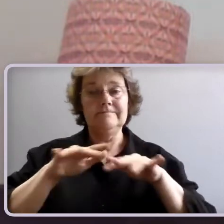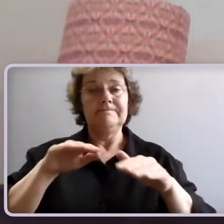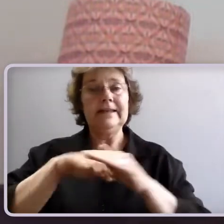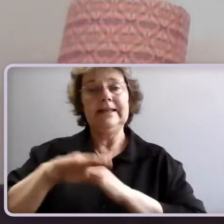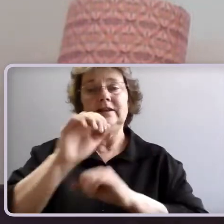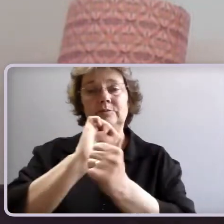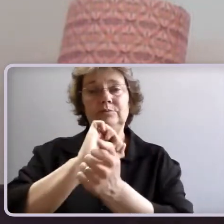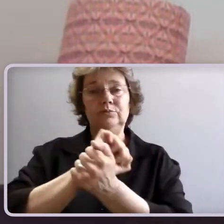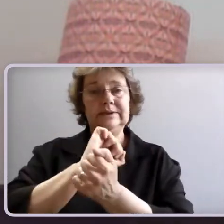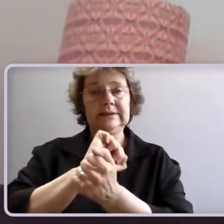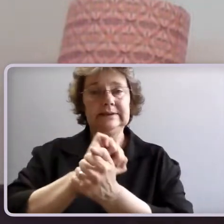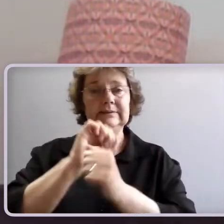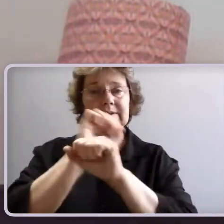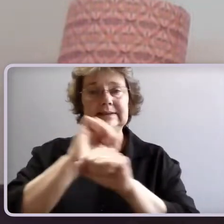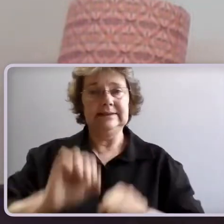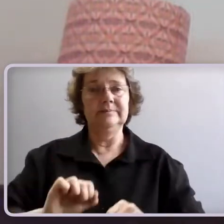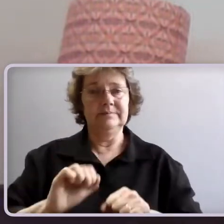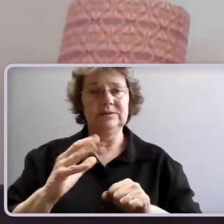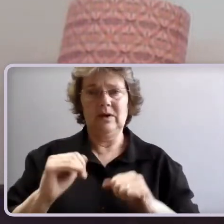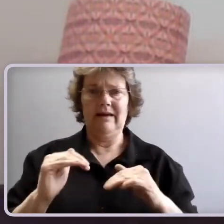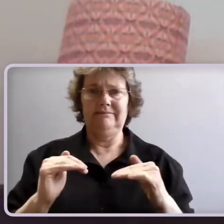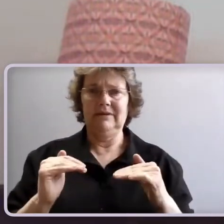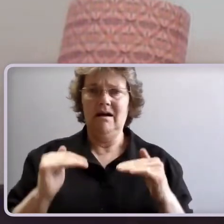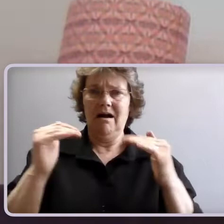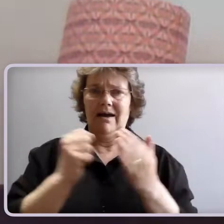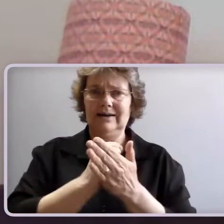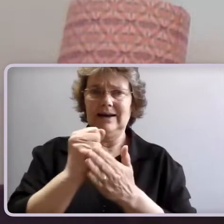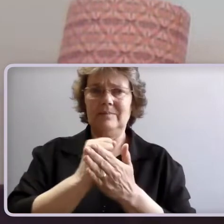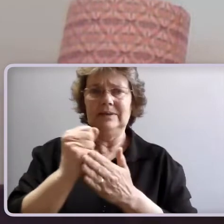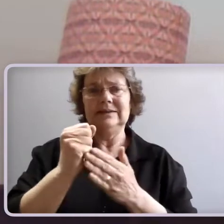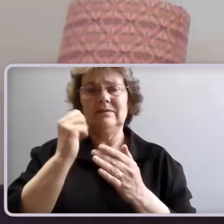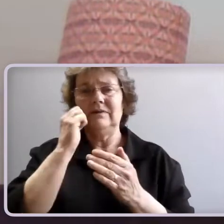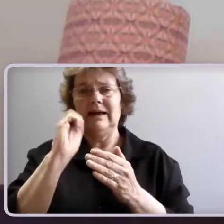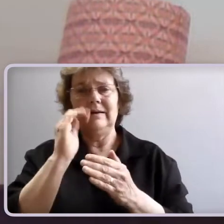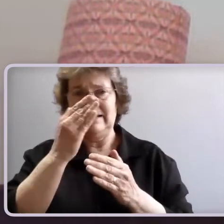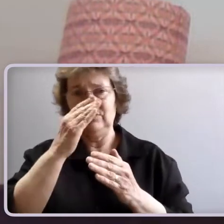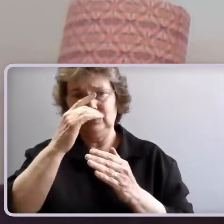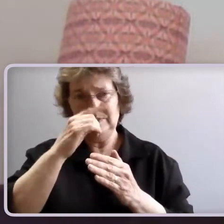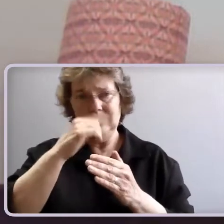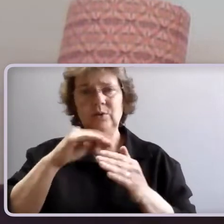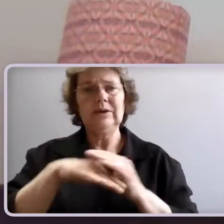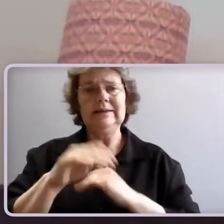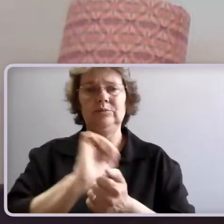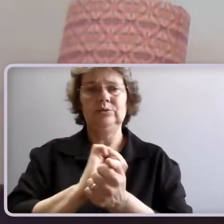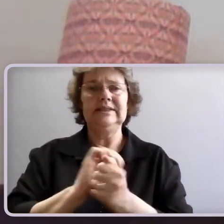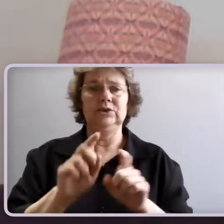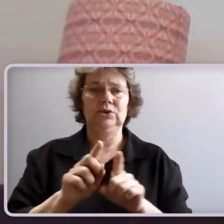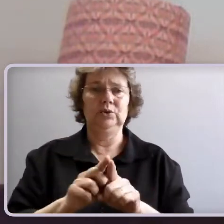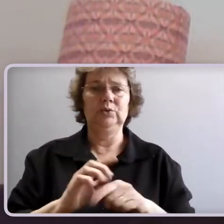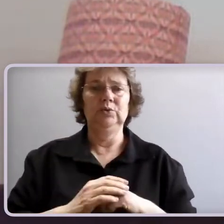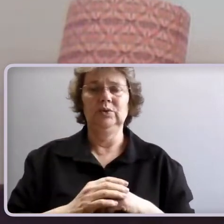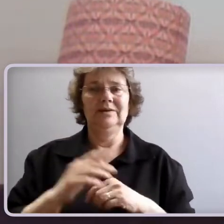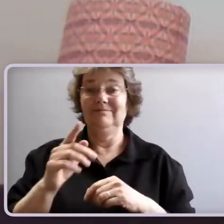high number of First Nations people with disability in prison as well. And we know those circumstances are quite often overcrowded,